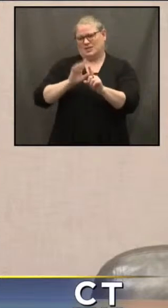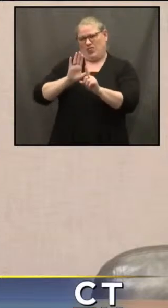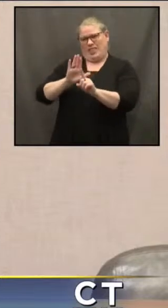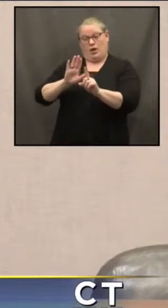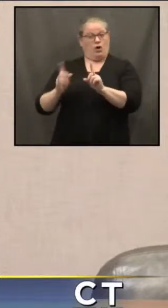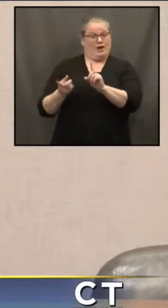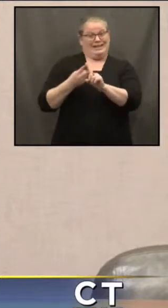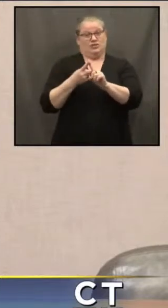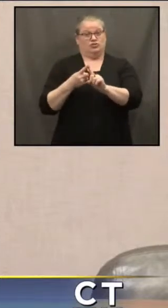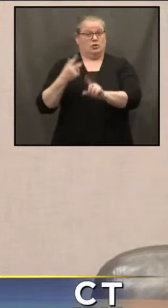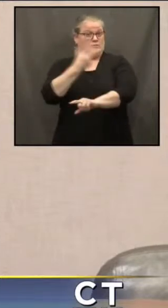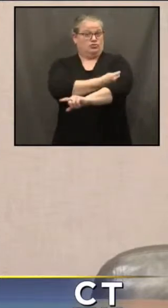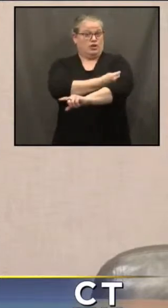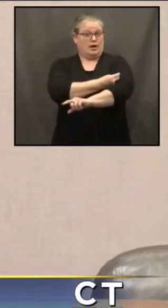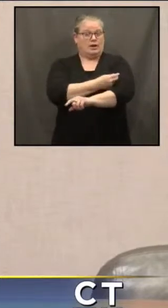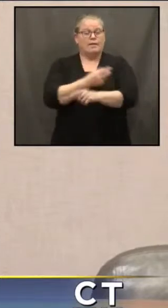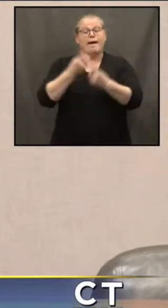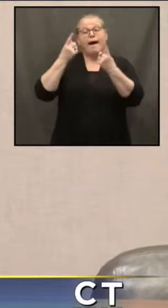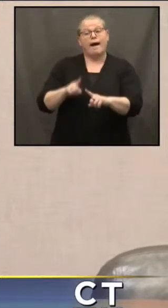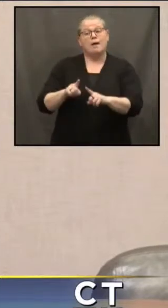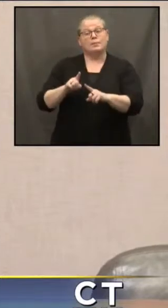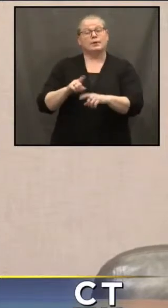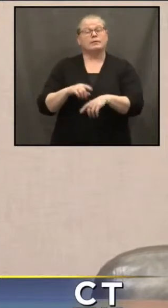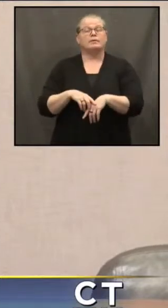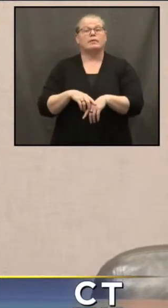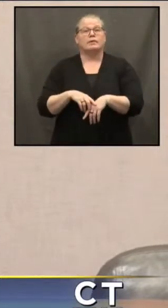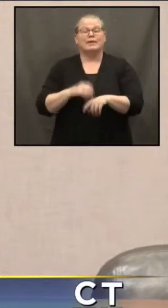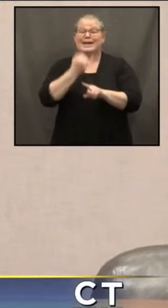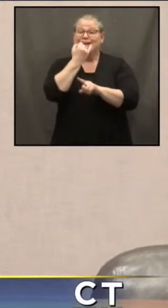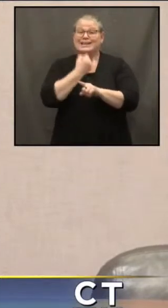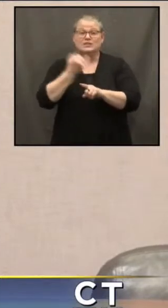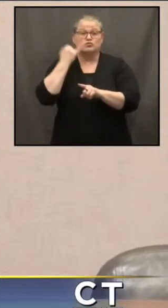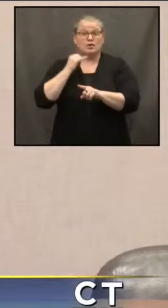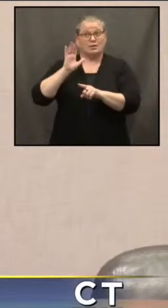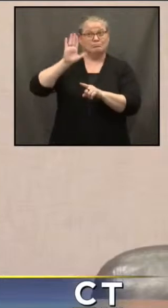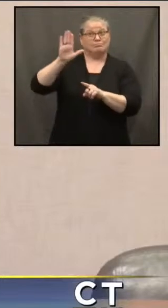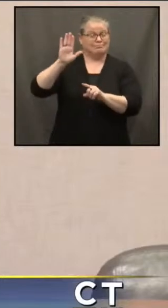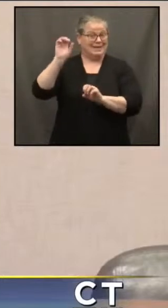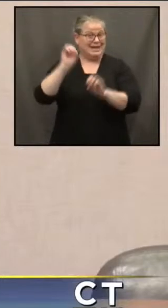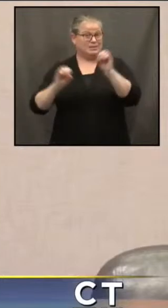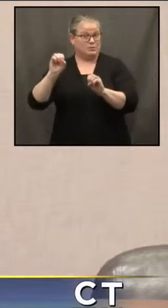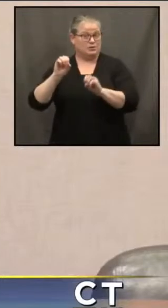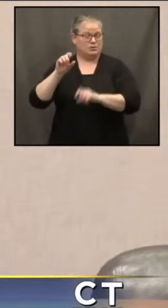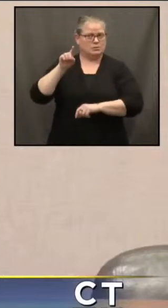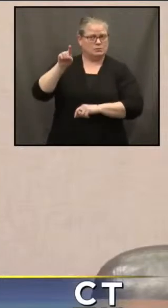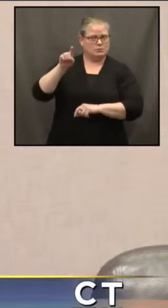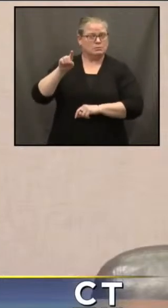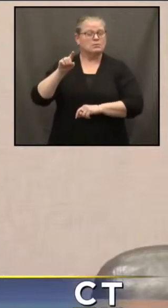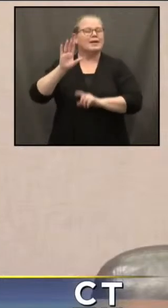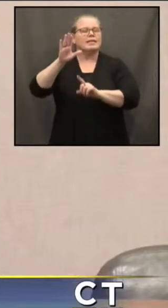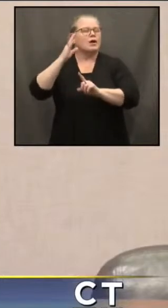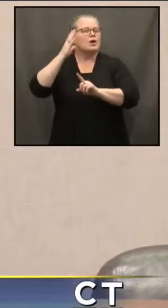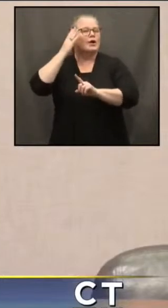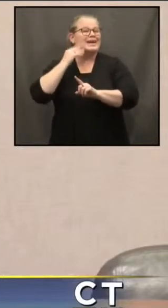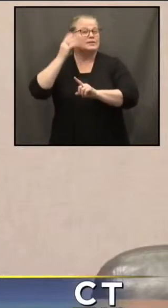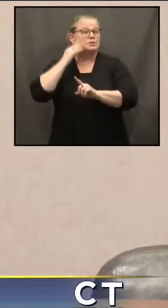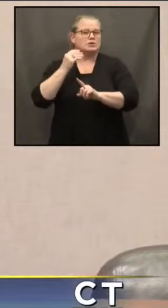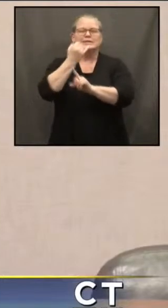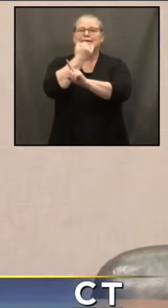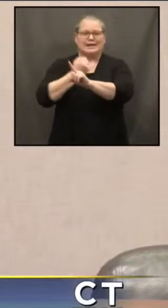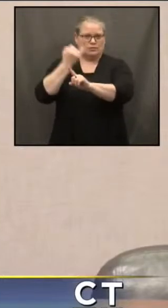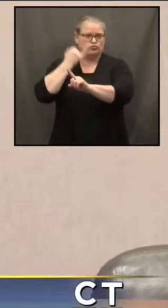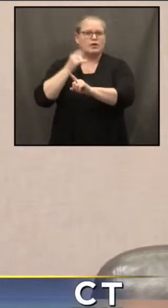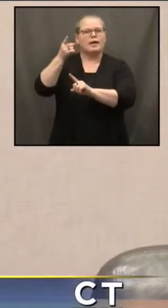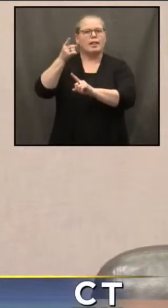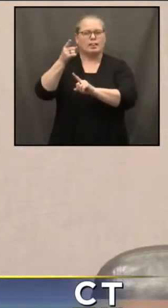that we saw and can learn from the experience in Israel is that they also were able to vaccinate their population very early